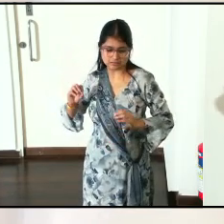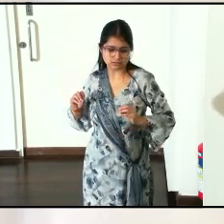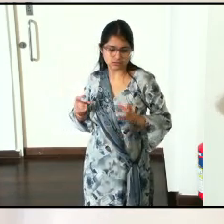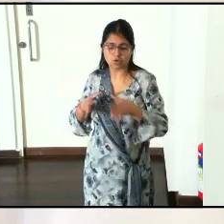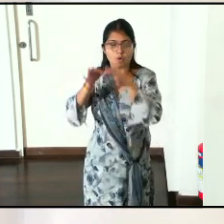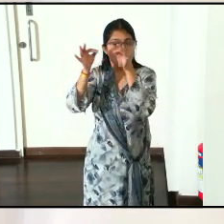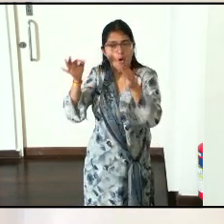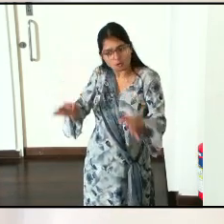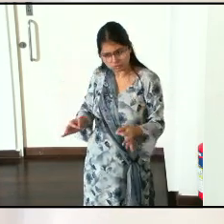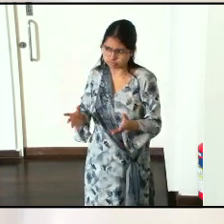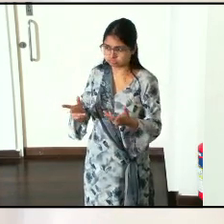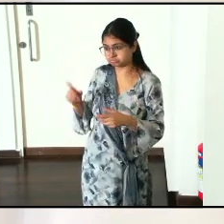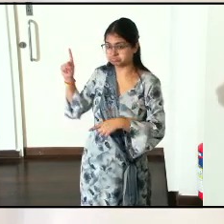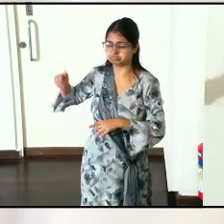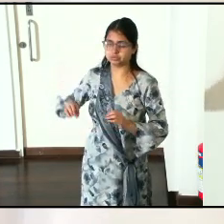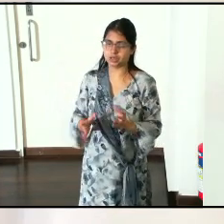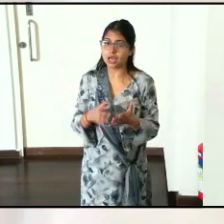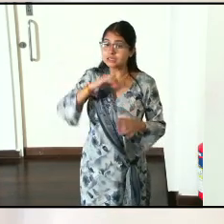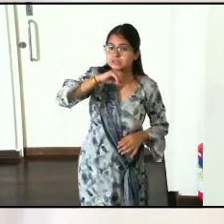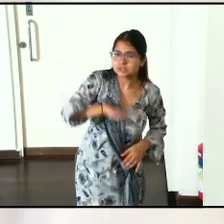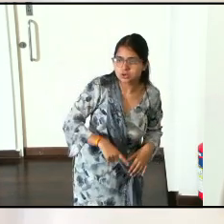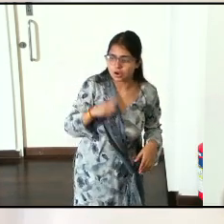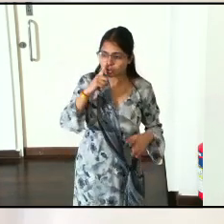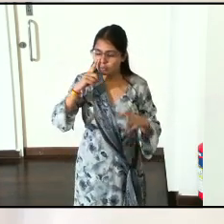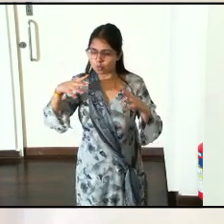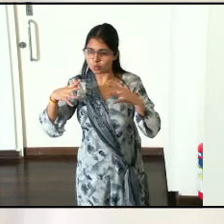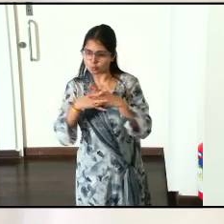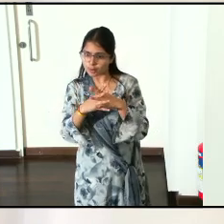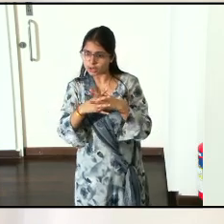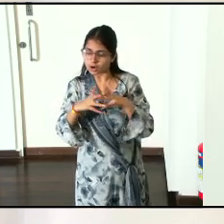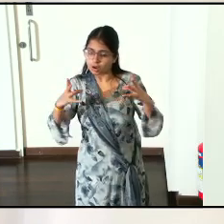kind of way, young Muslim men being disappeared,